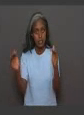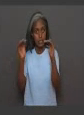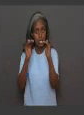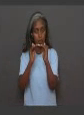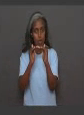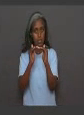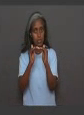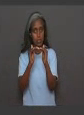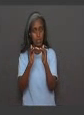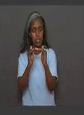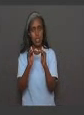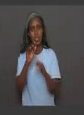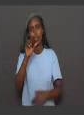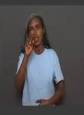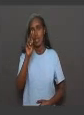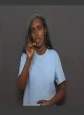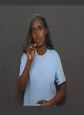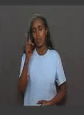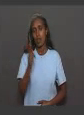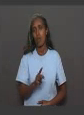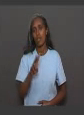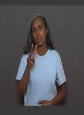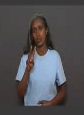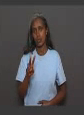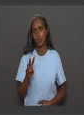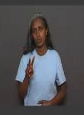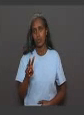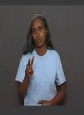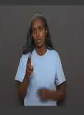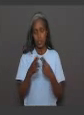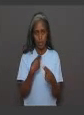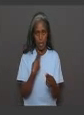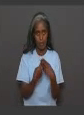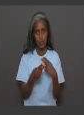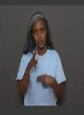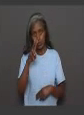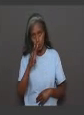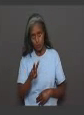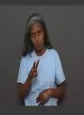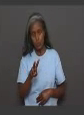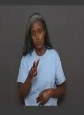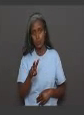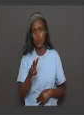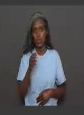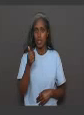This equals n over 2 times